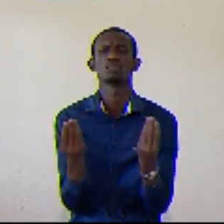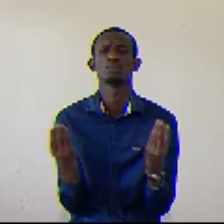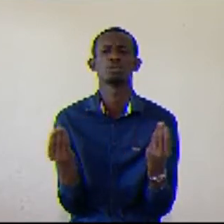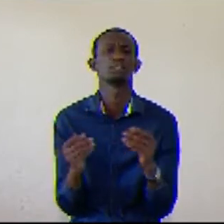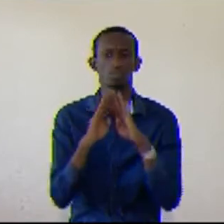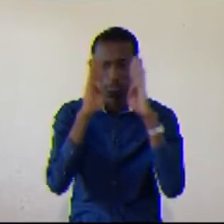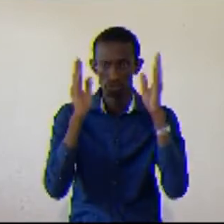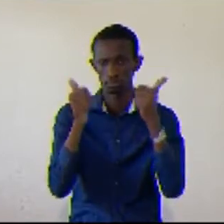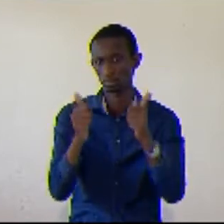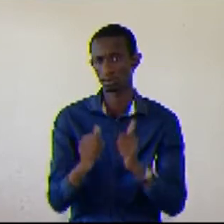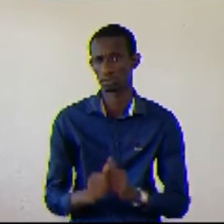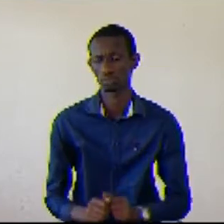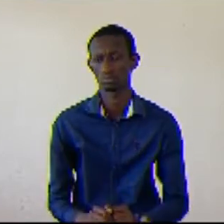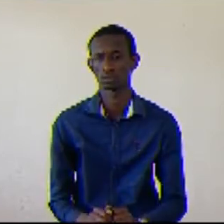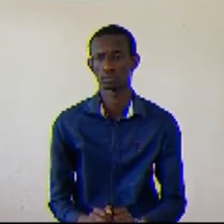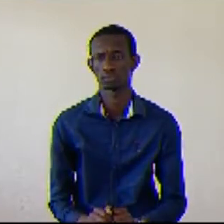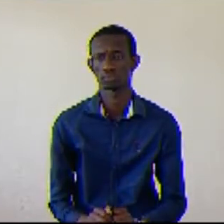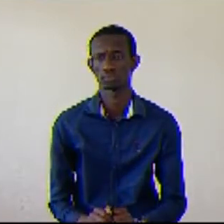clear.